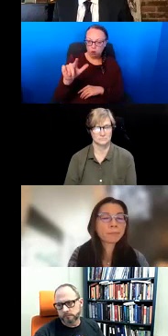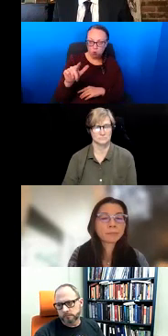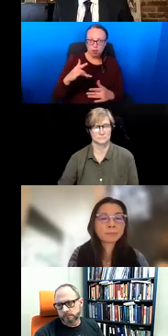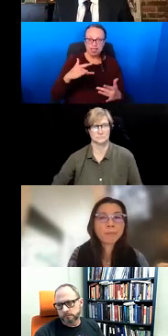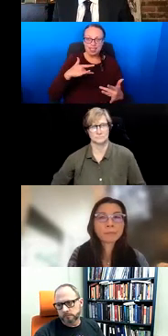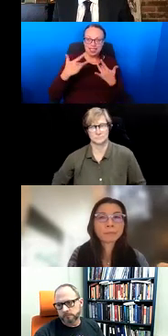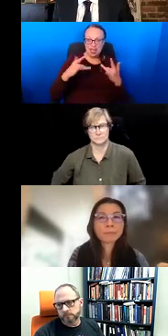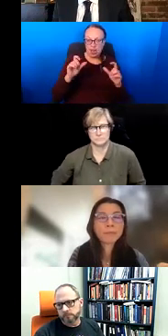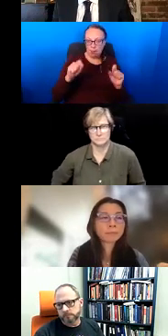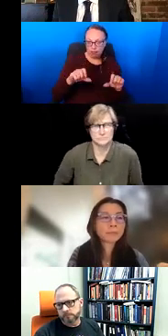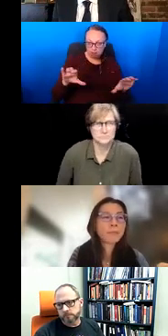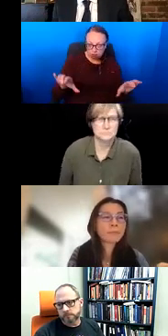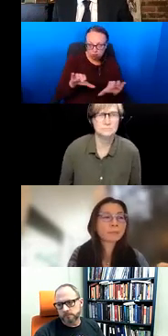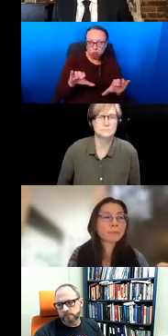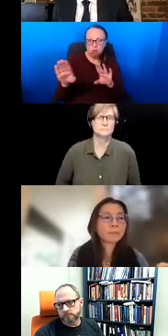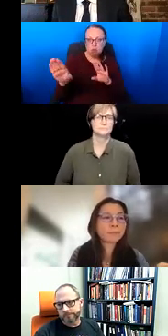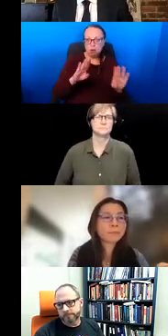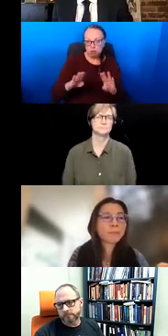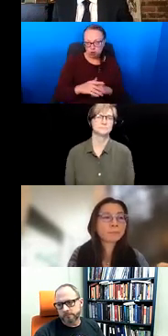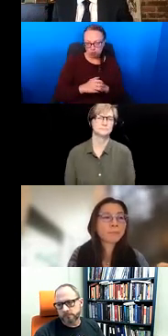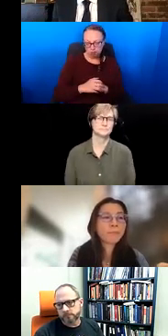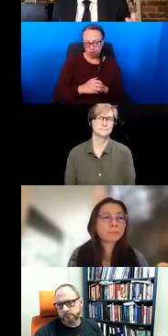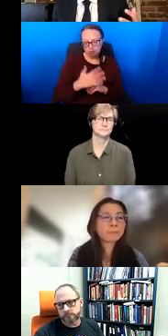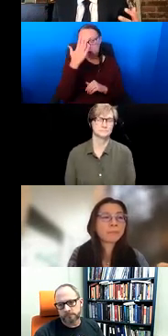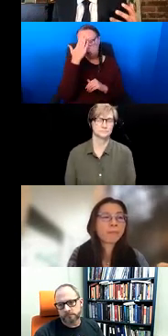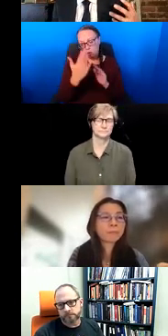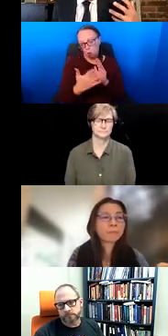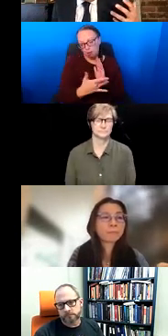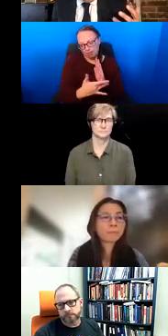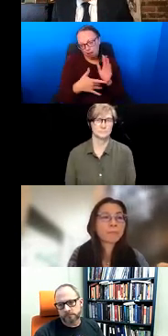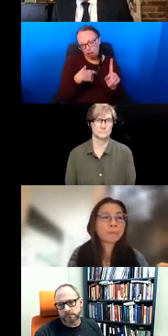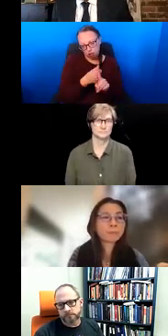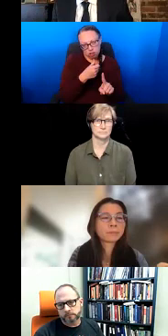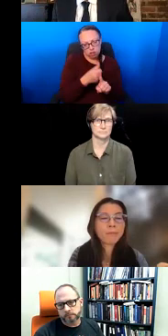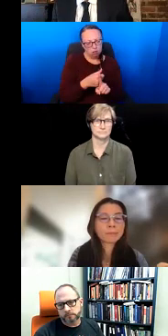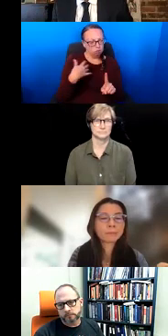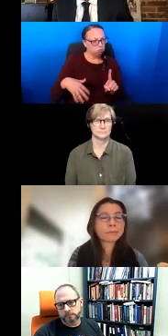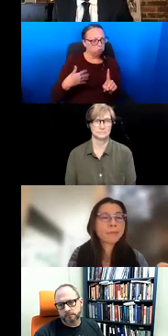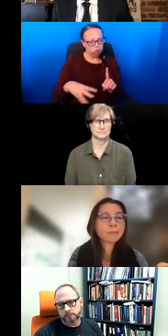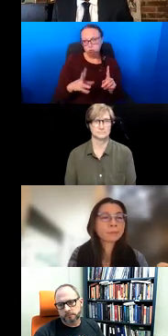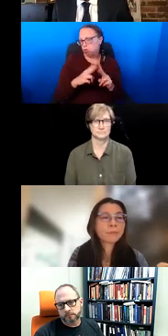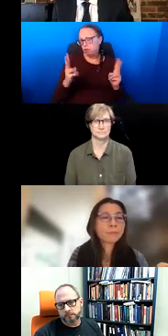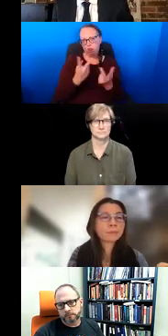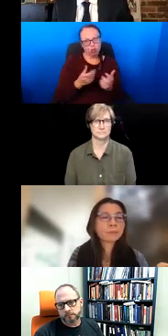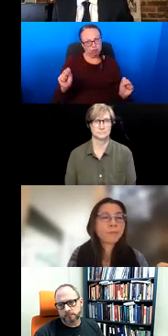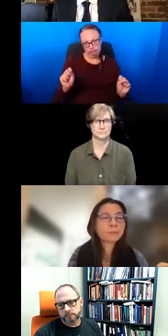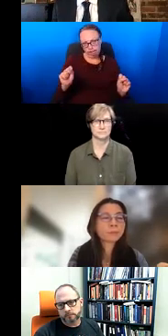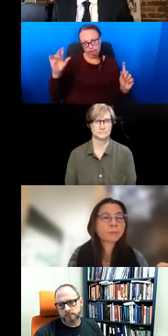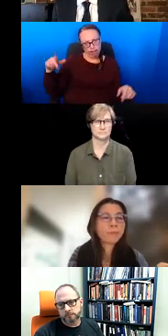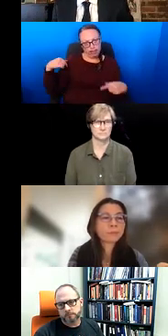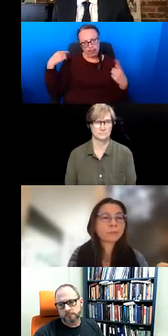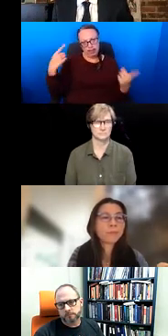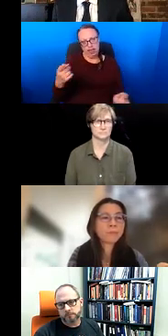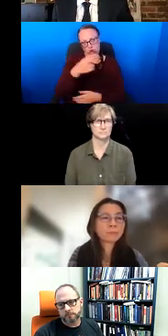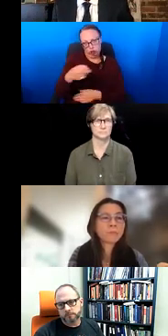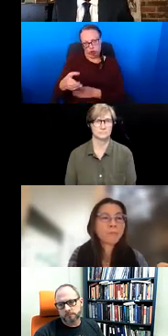behavior. We know that the technology it's extremely safe. In the entire history of the